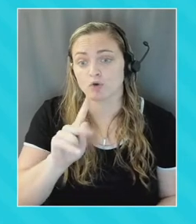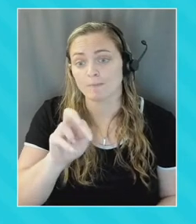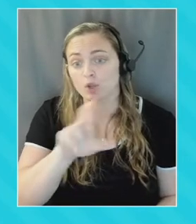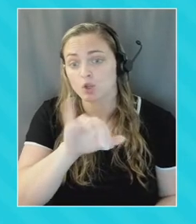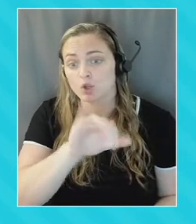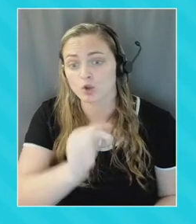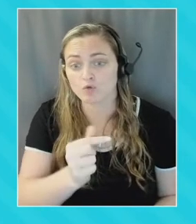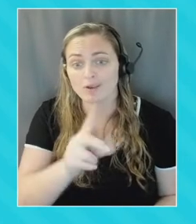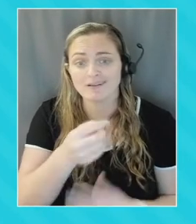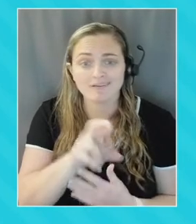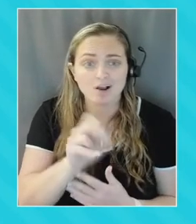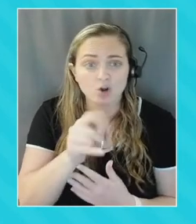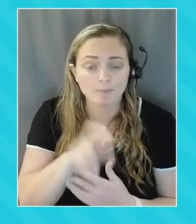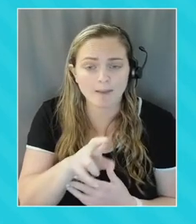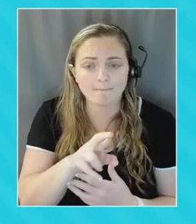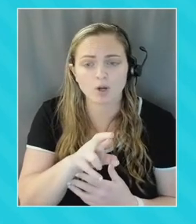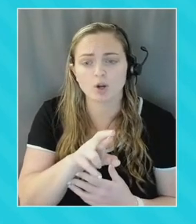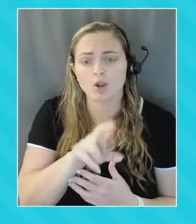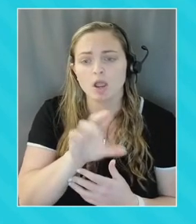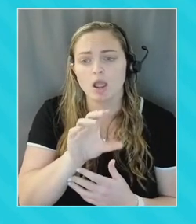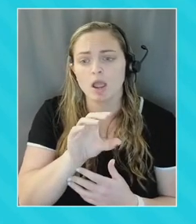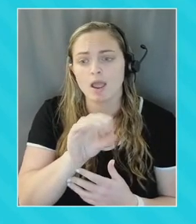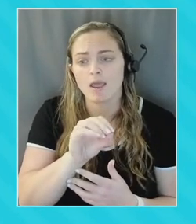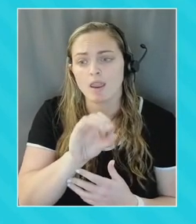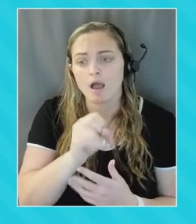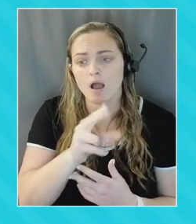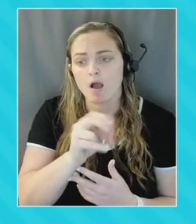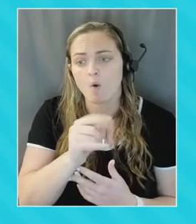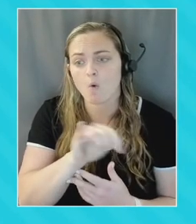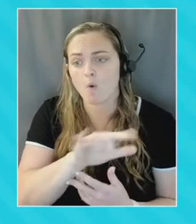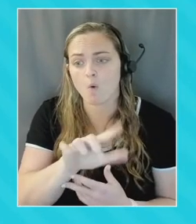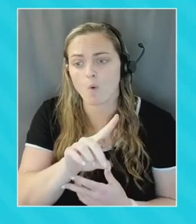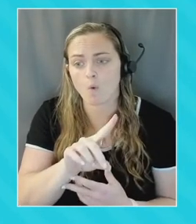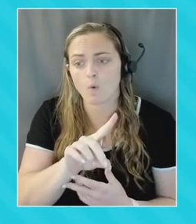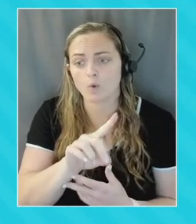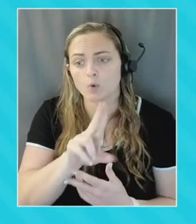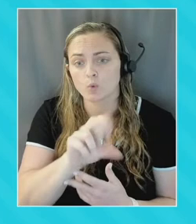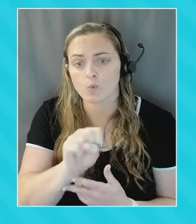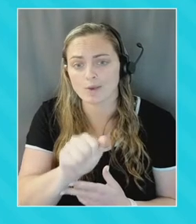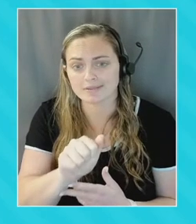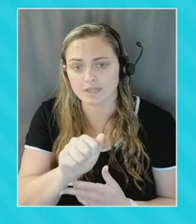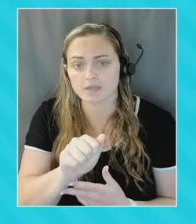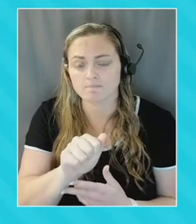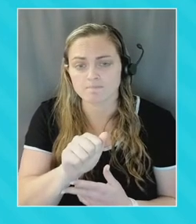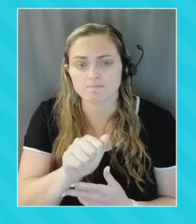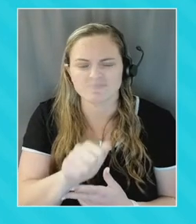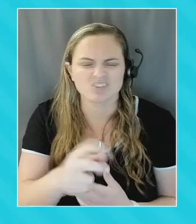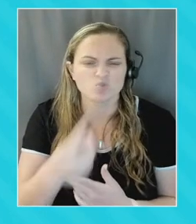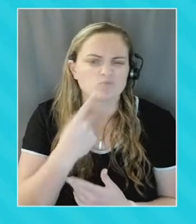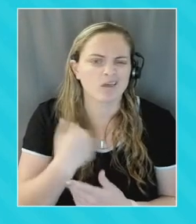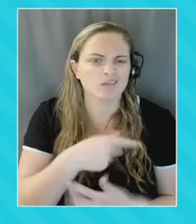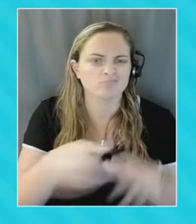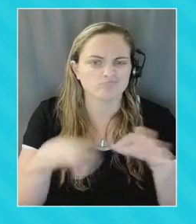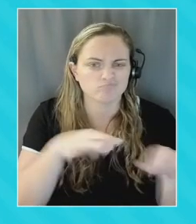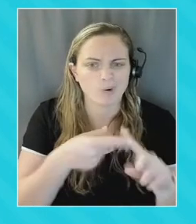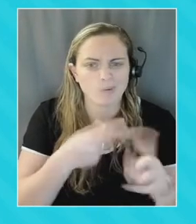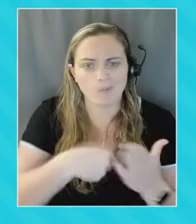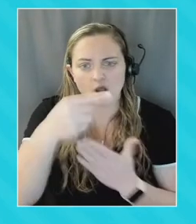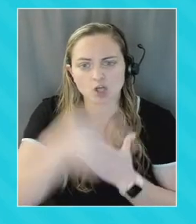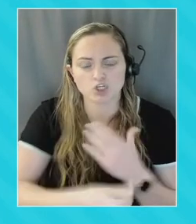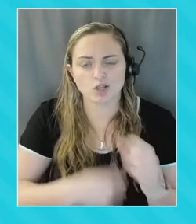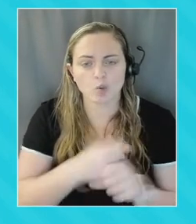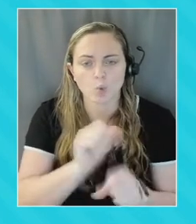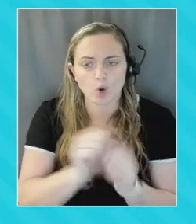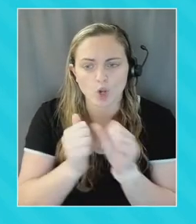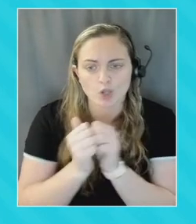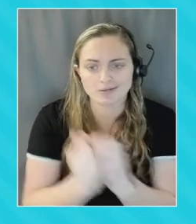and Ahold Delhaize USA to tell us about a project they're working on together to promote healthier